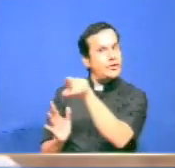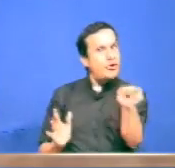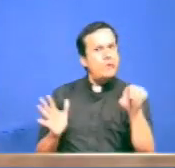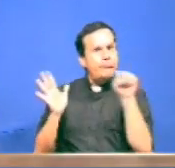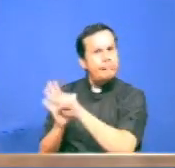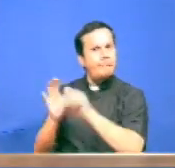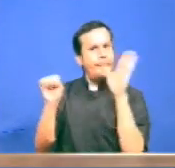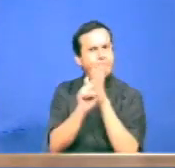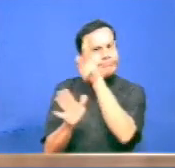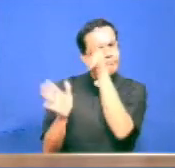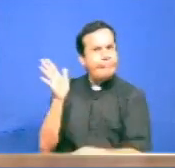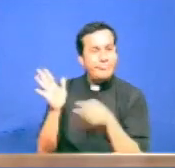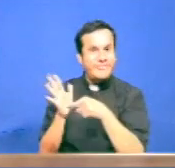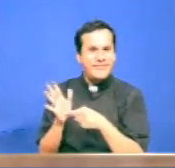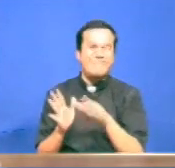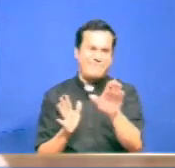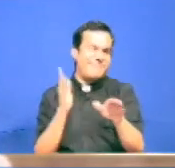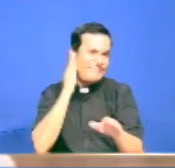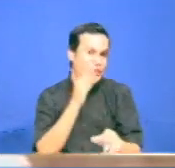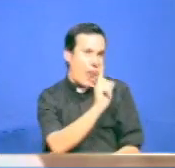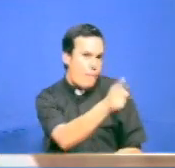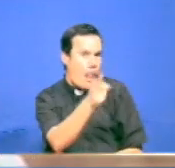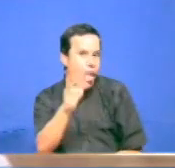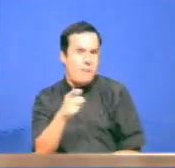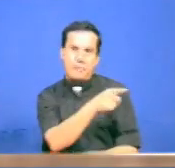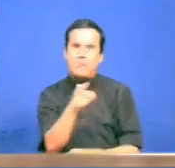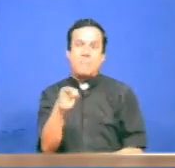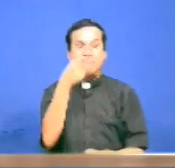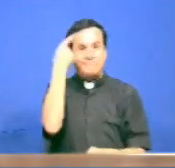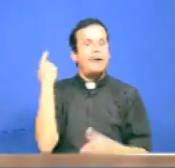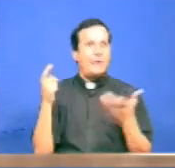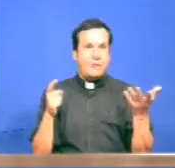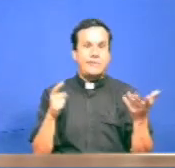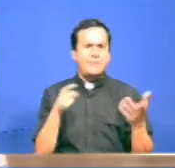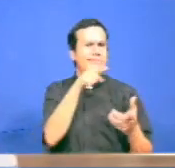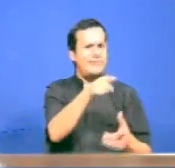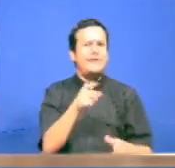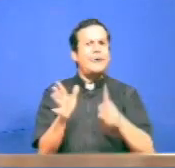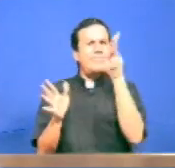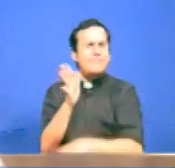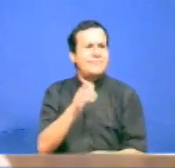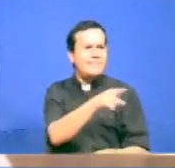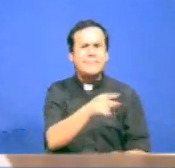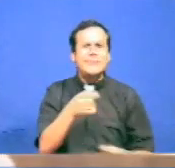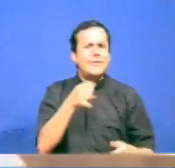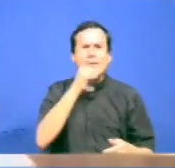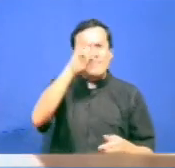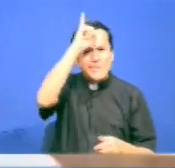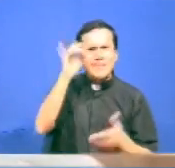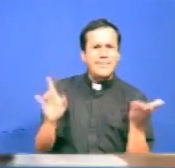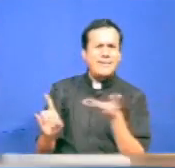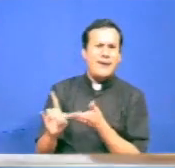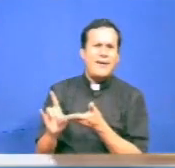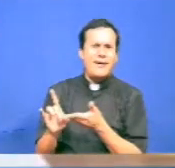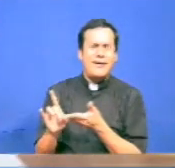In fact, he blames them for it. He says, mlimsingizia, you are envious. He was a good man. And